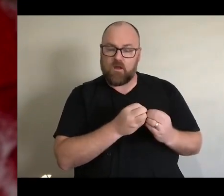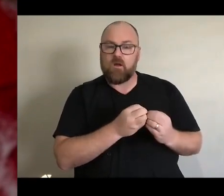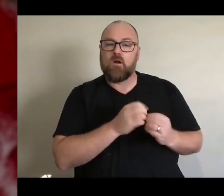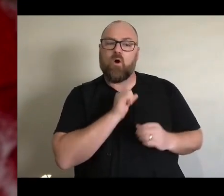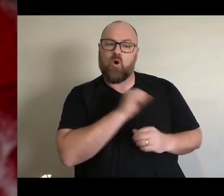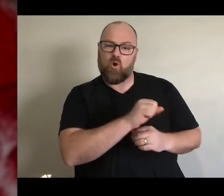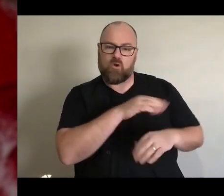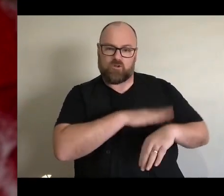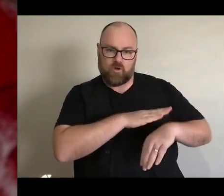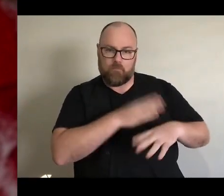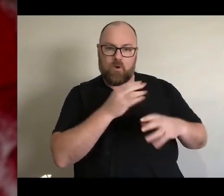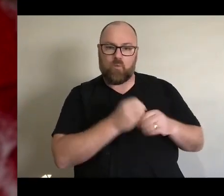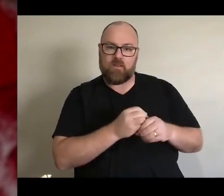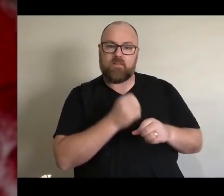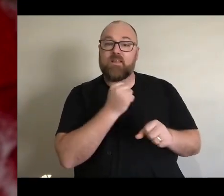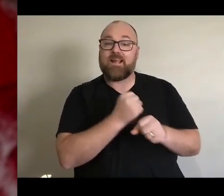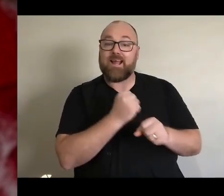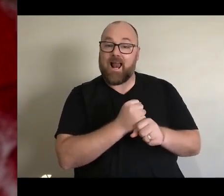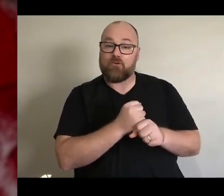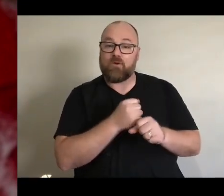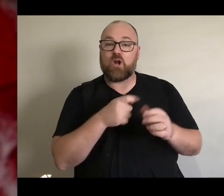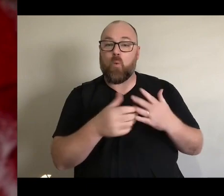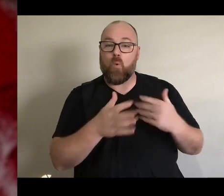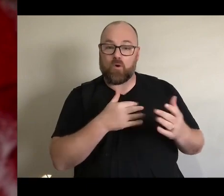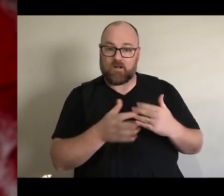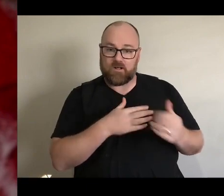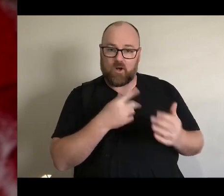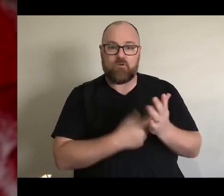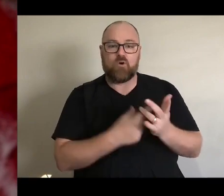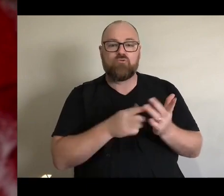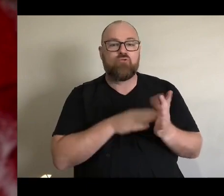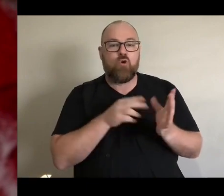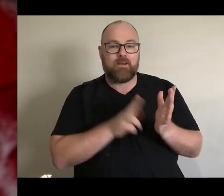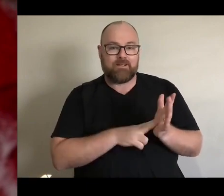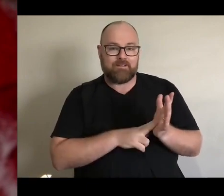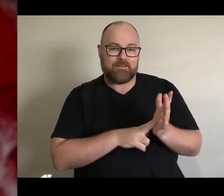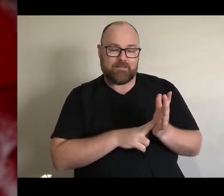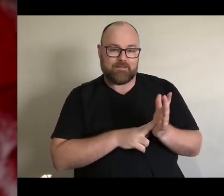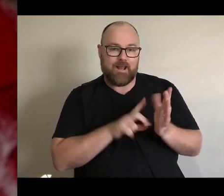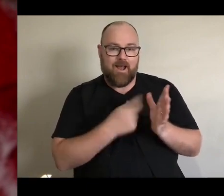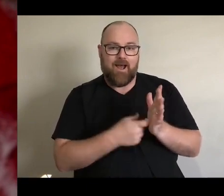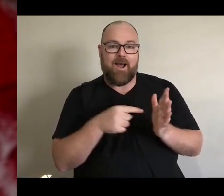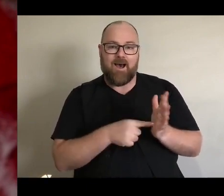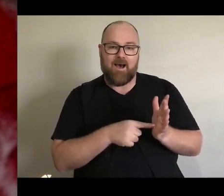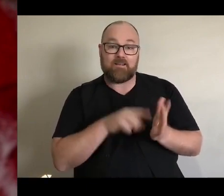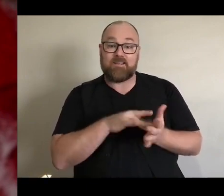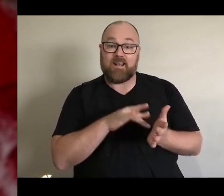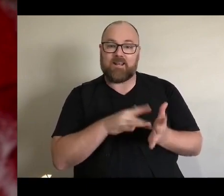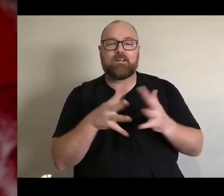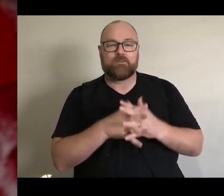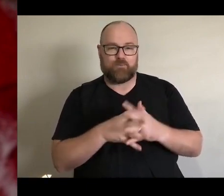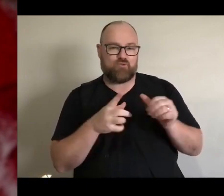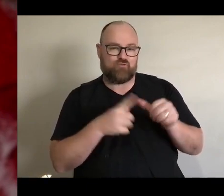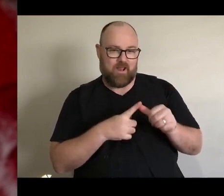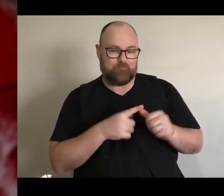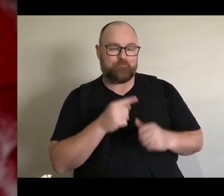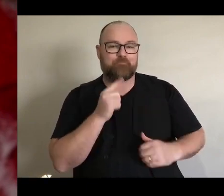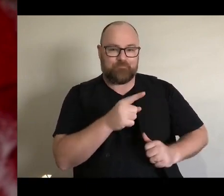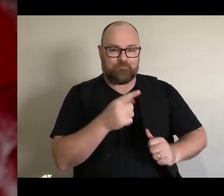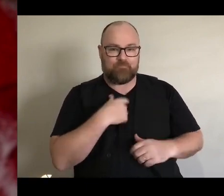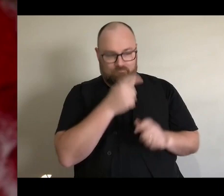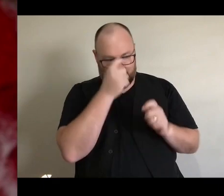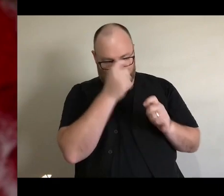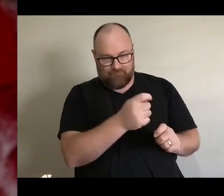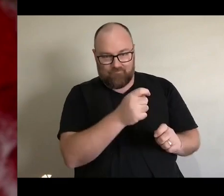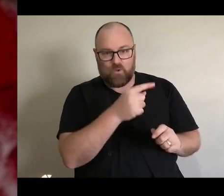tenure with the gallery coordinator of the Wirraman Art Centre in Western Australia. And we pay our deep respects to the